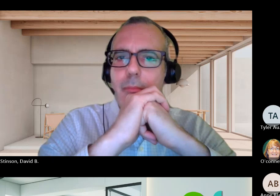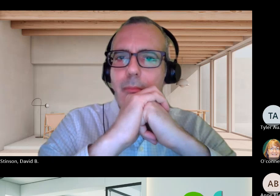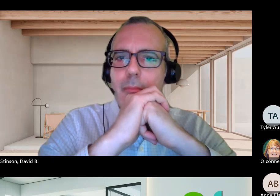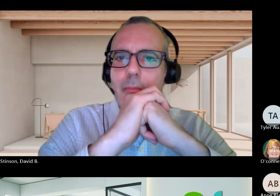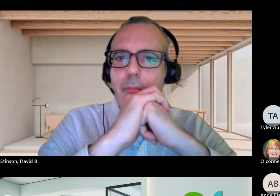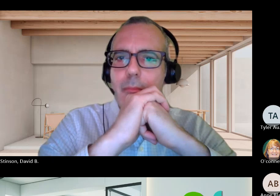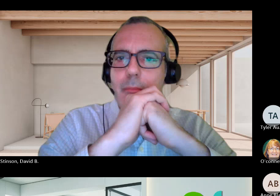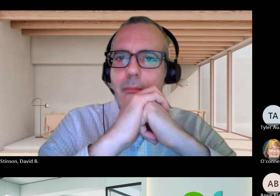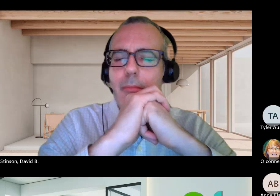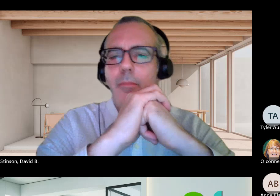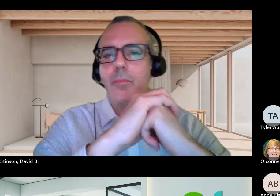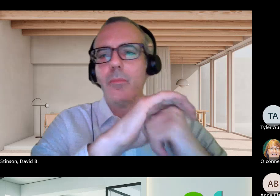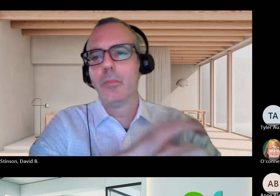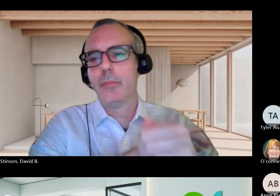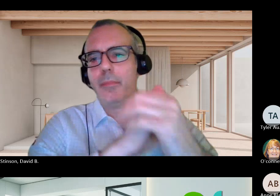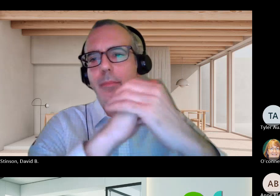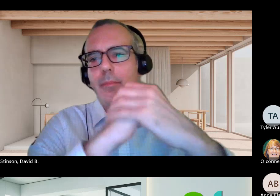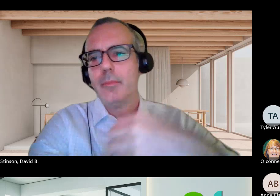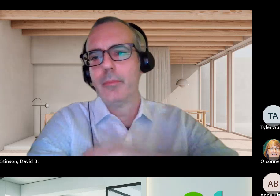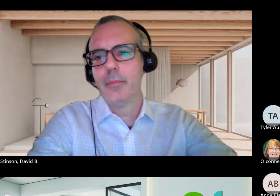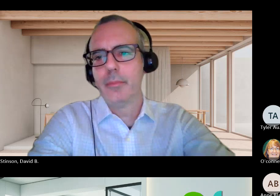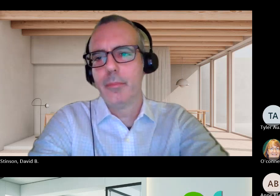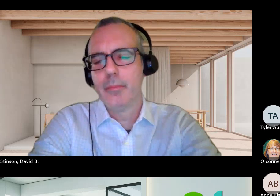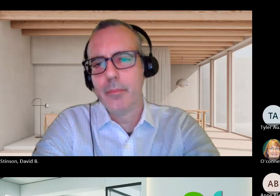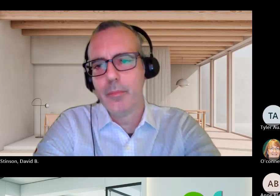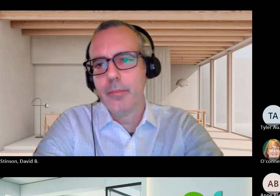items that were not able to be